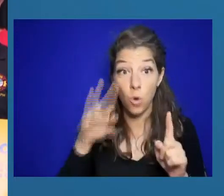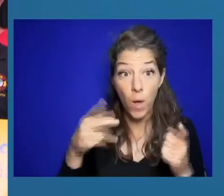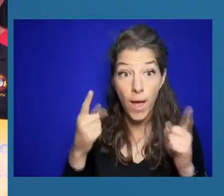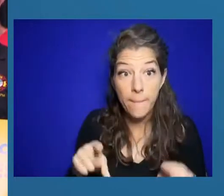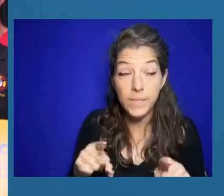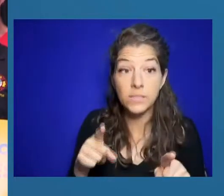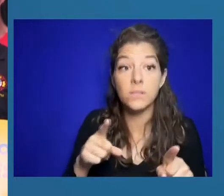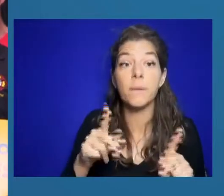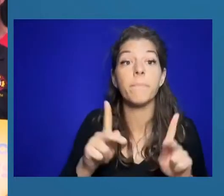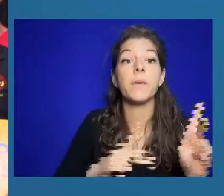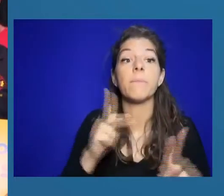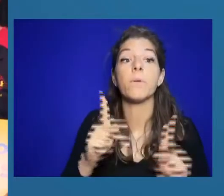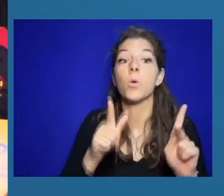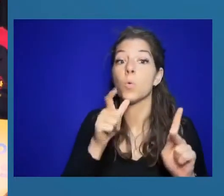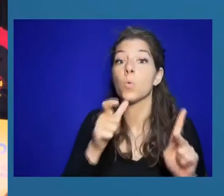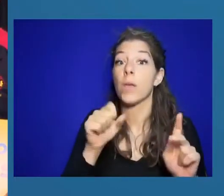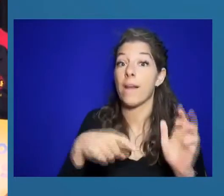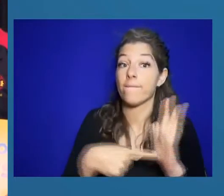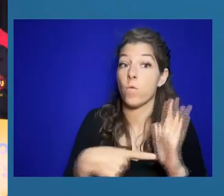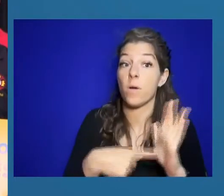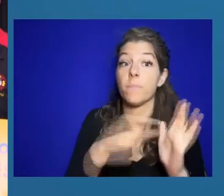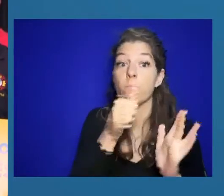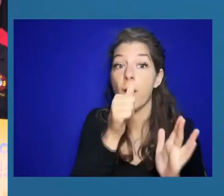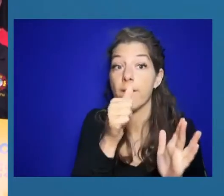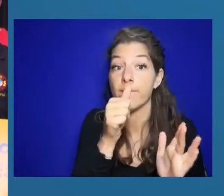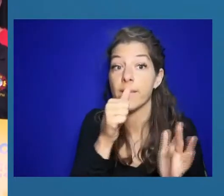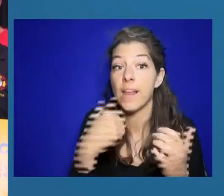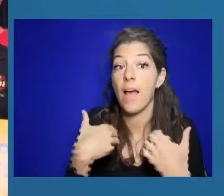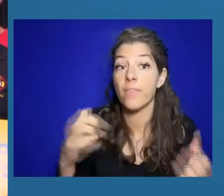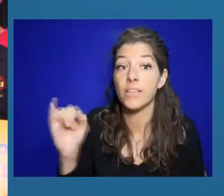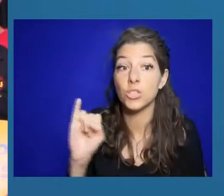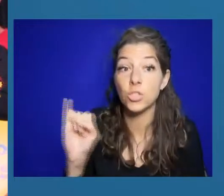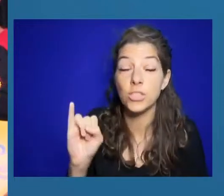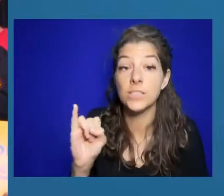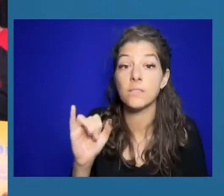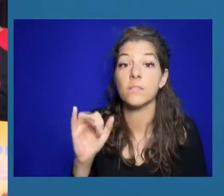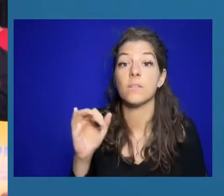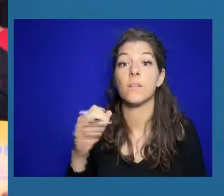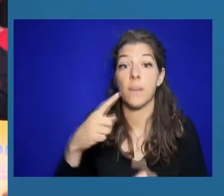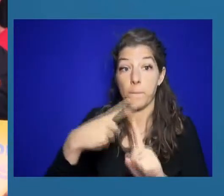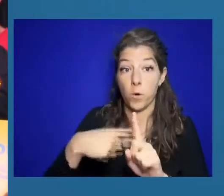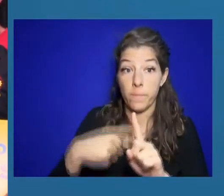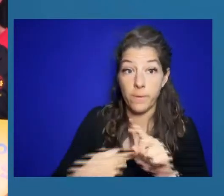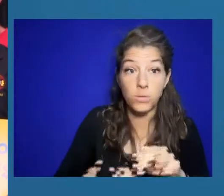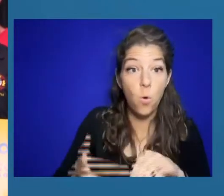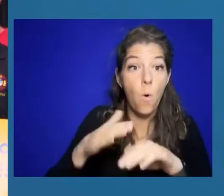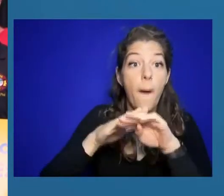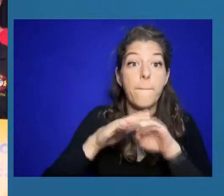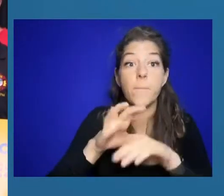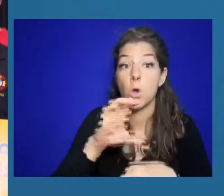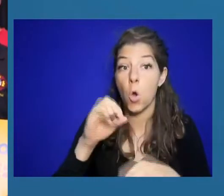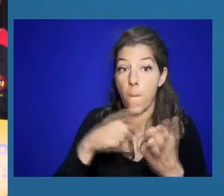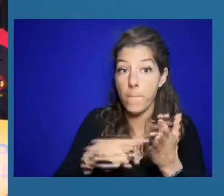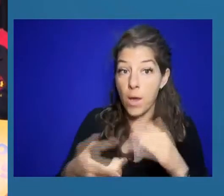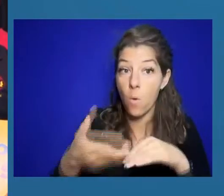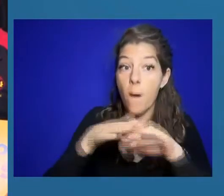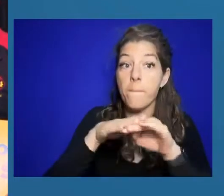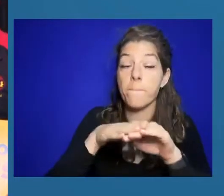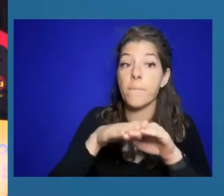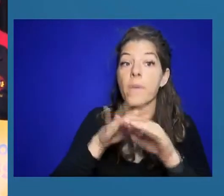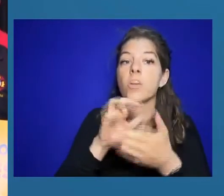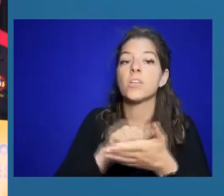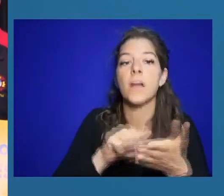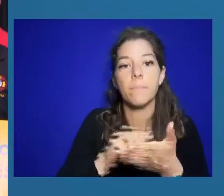that are able to afford private health insurance, their premiums go up, their copays go up, and their deductibles go